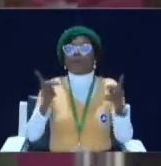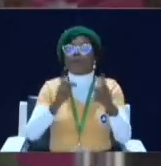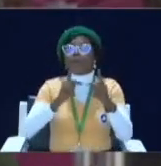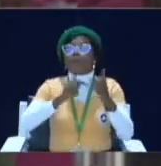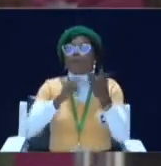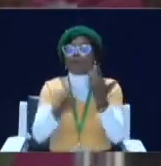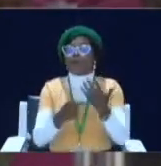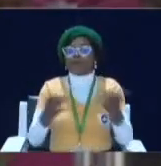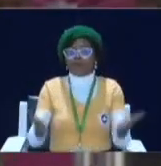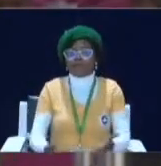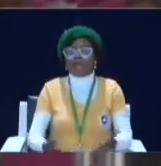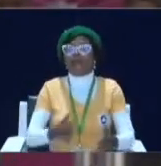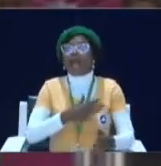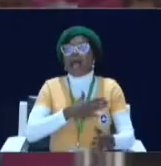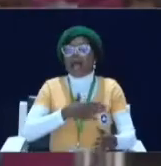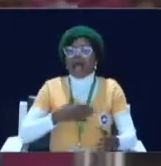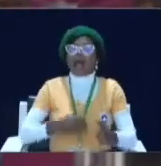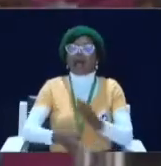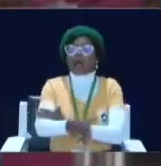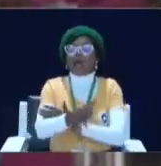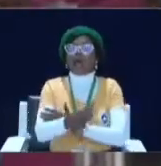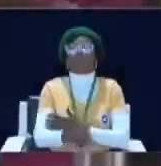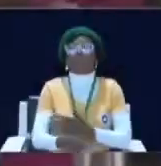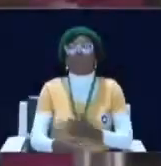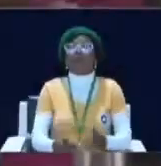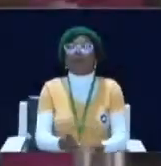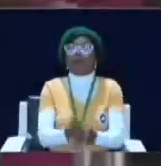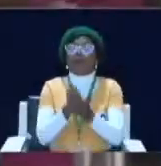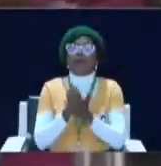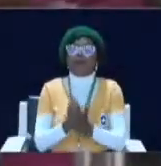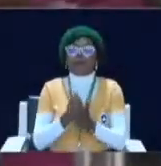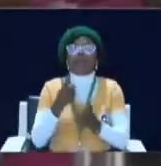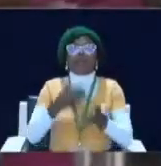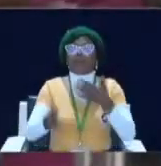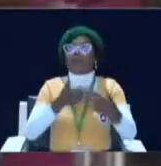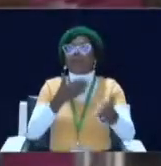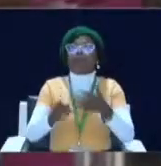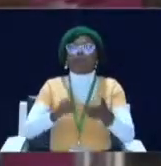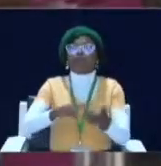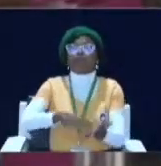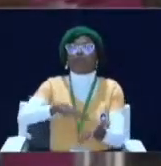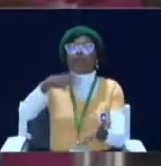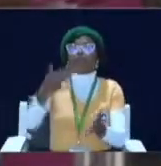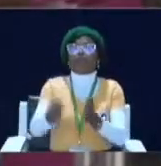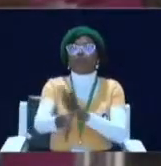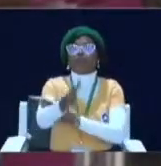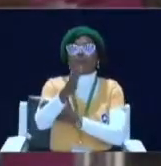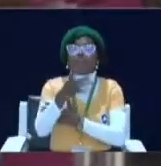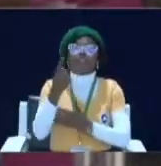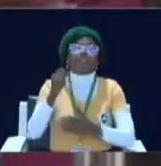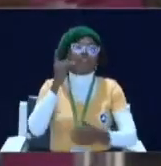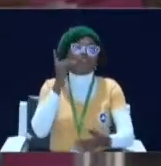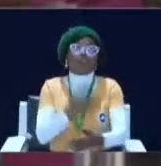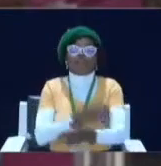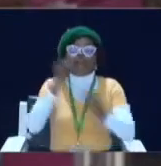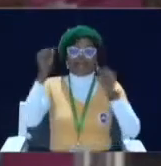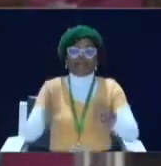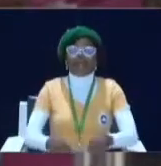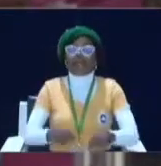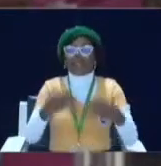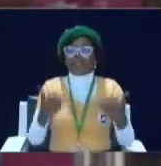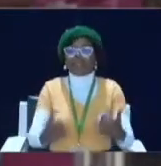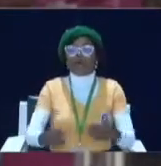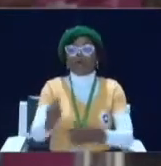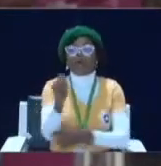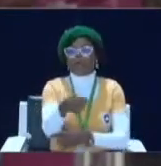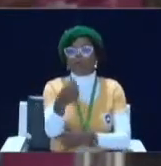God intervened in her issues. Today, to the glory of God, her daughter can use the toilet